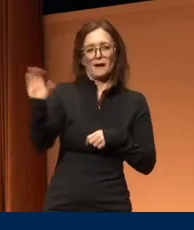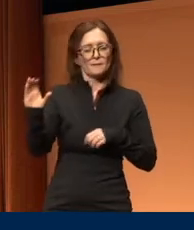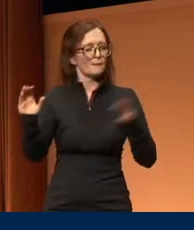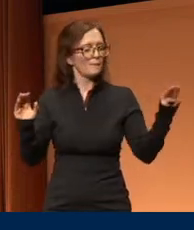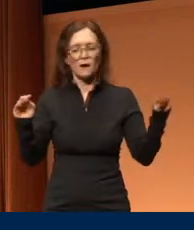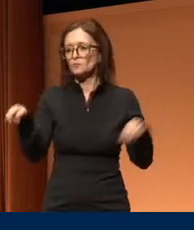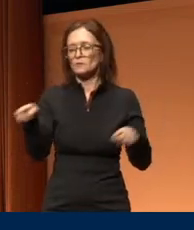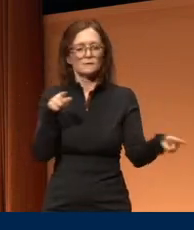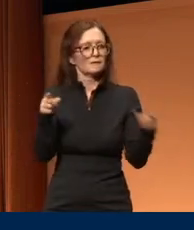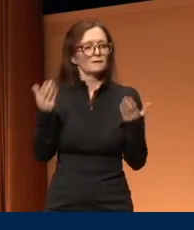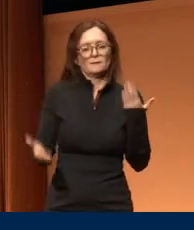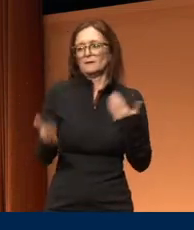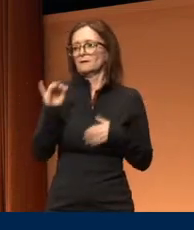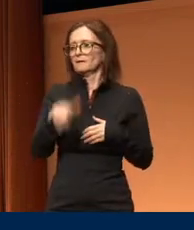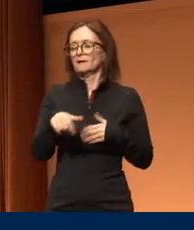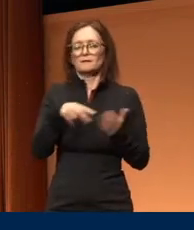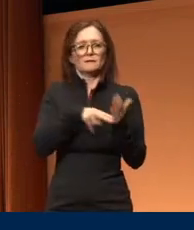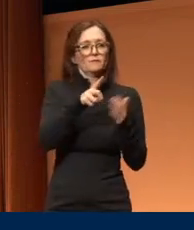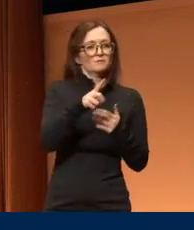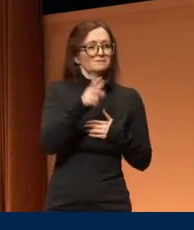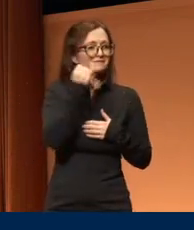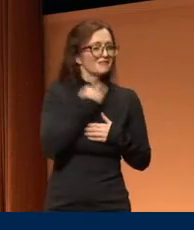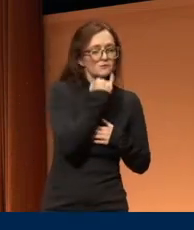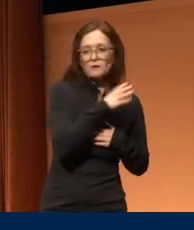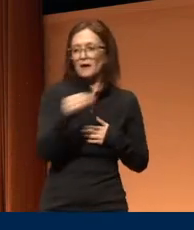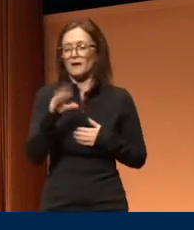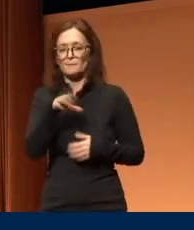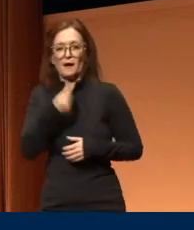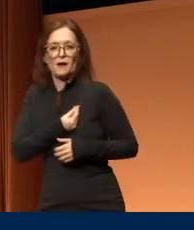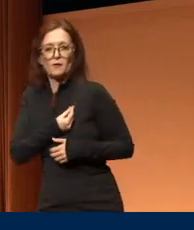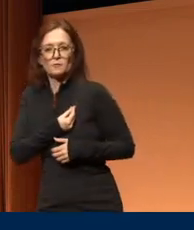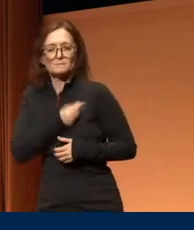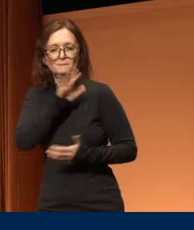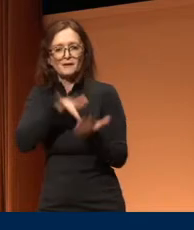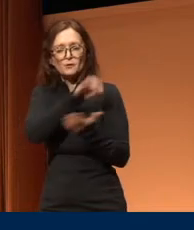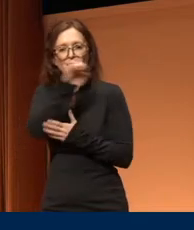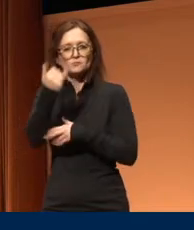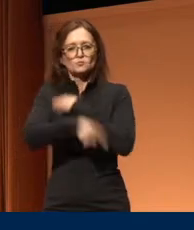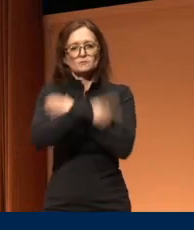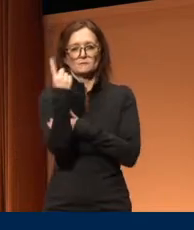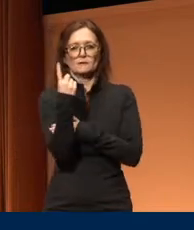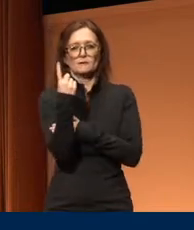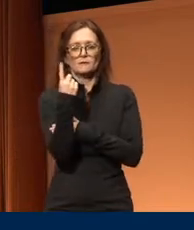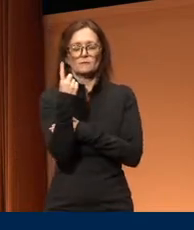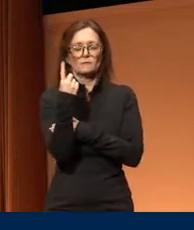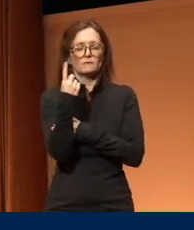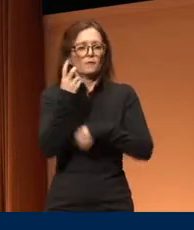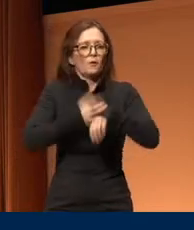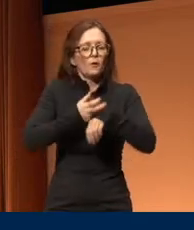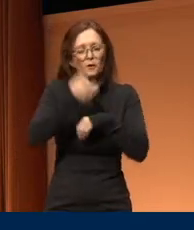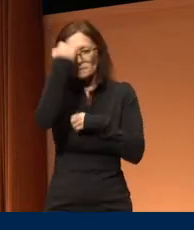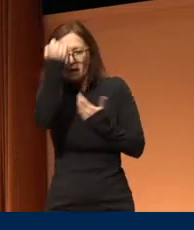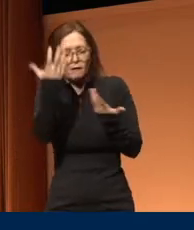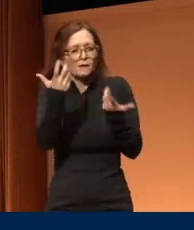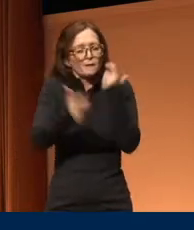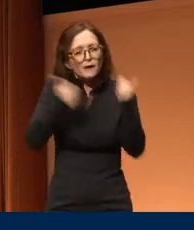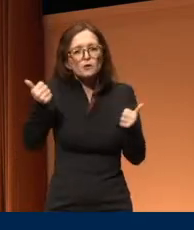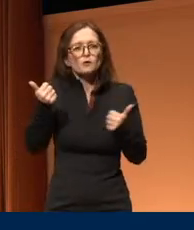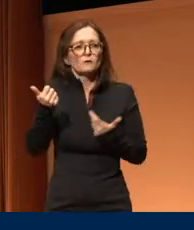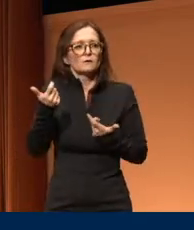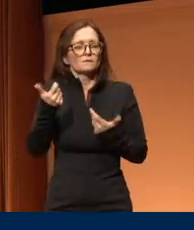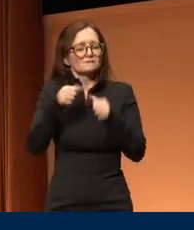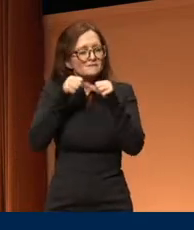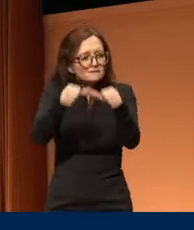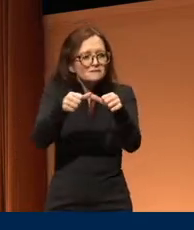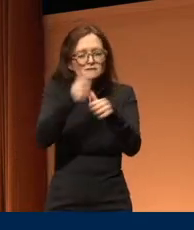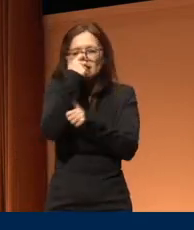Montagues might even stand for Israelis and Palestinians in the Middle East today, where it's hard to imagine a bigger and more long-lasting